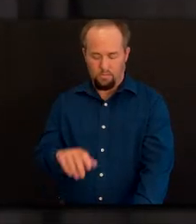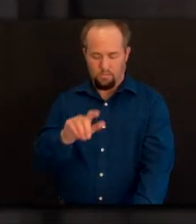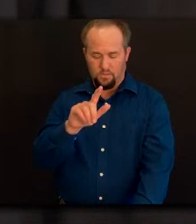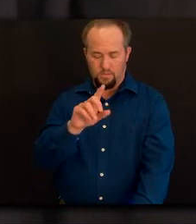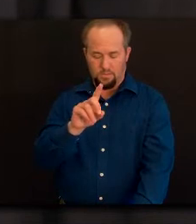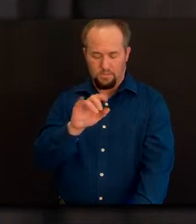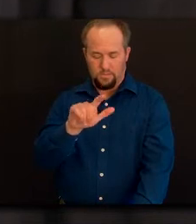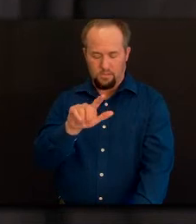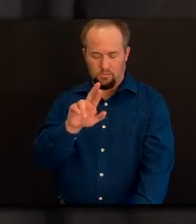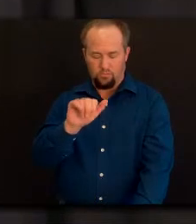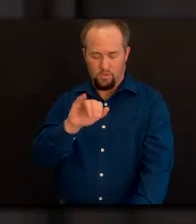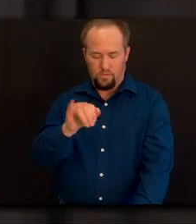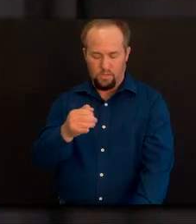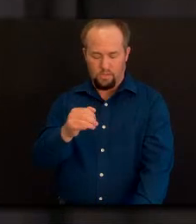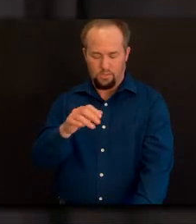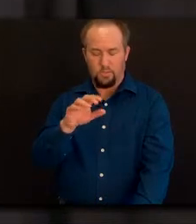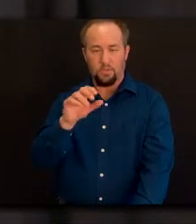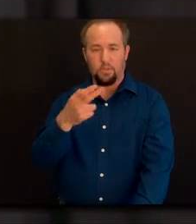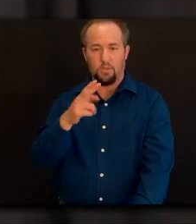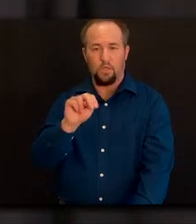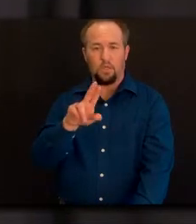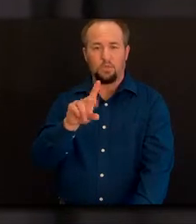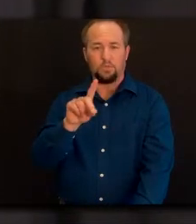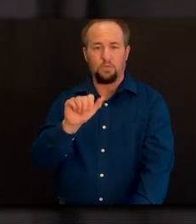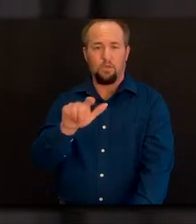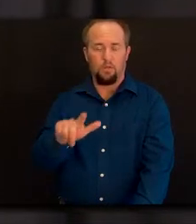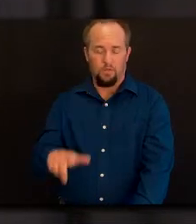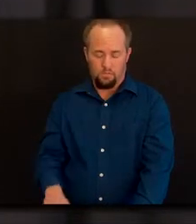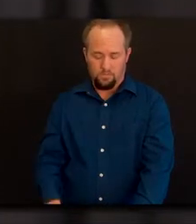Dilraj Singh Hundle.